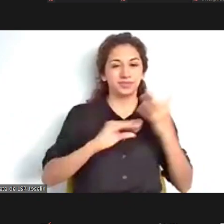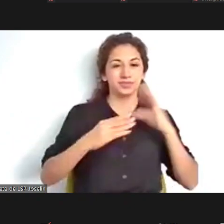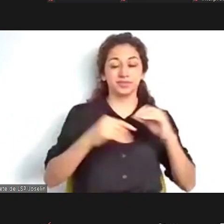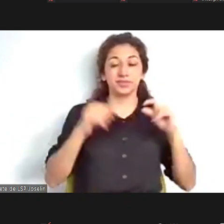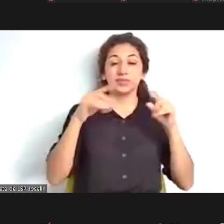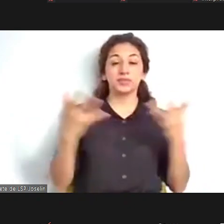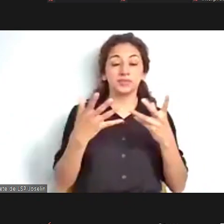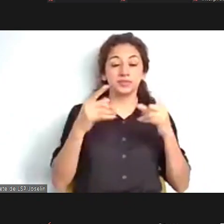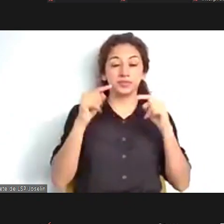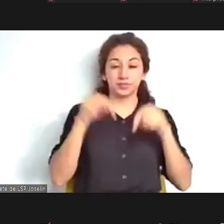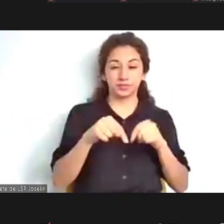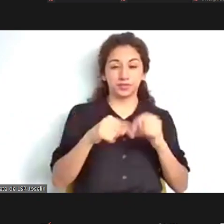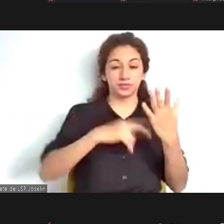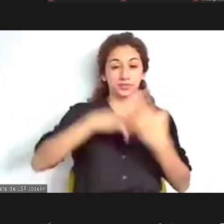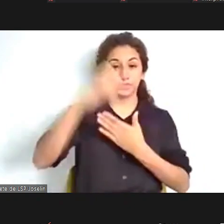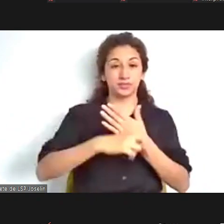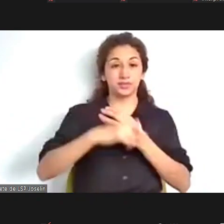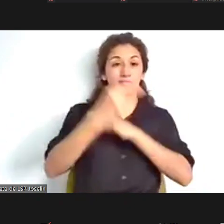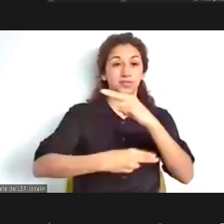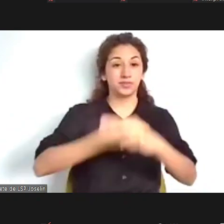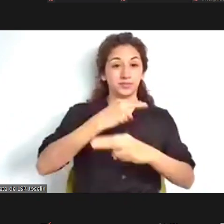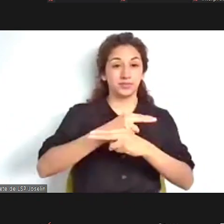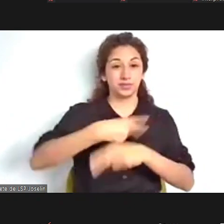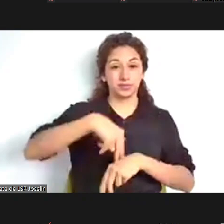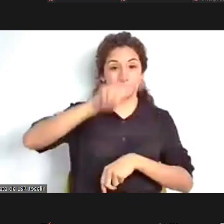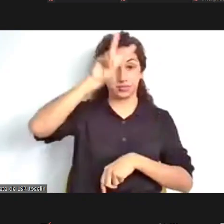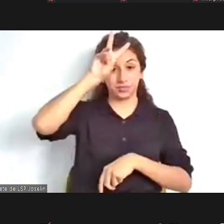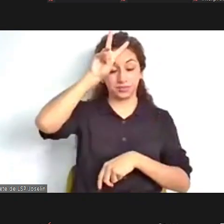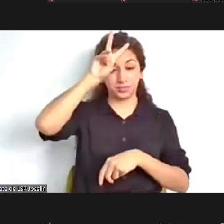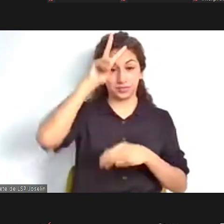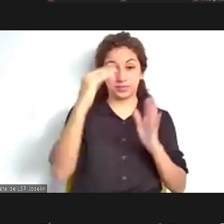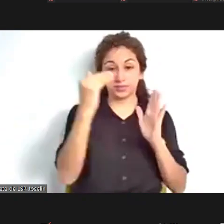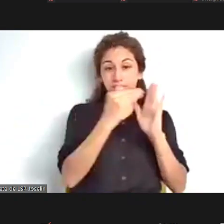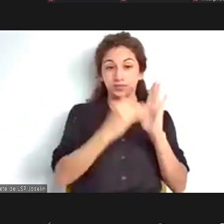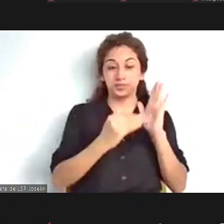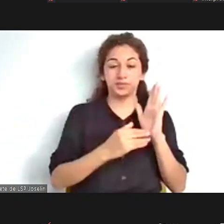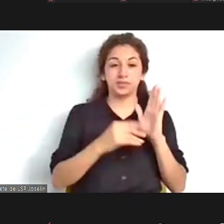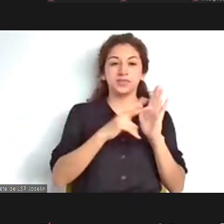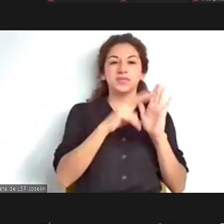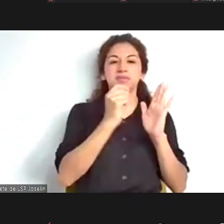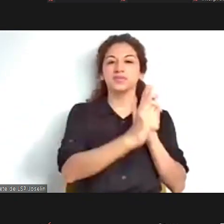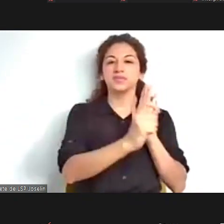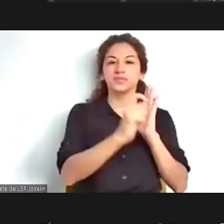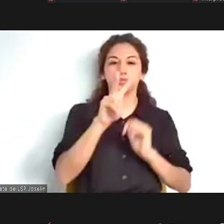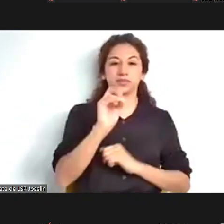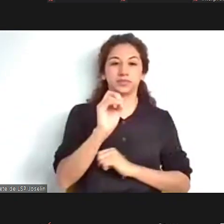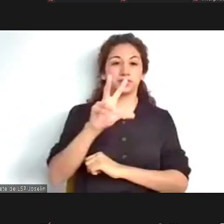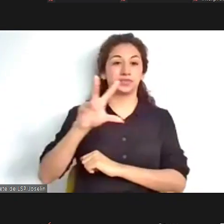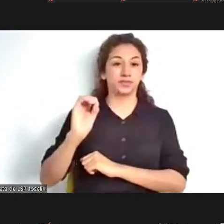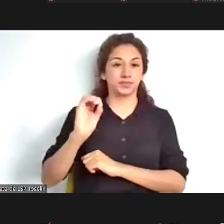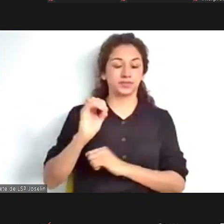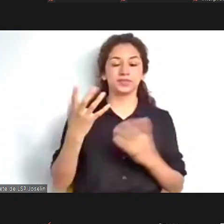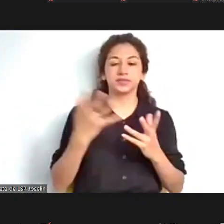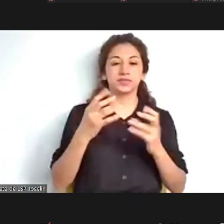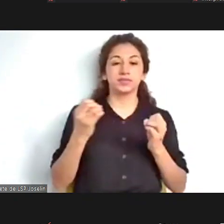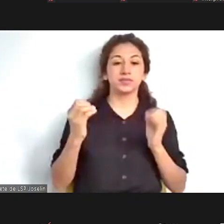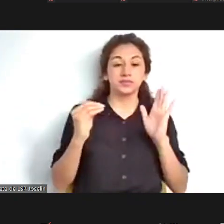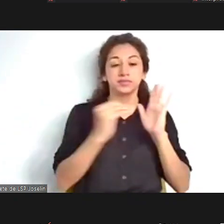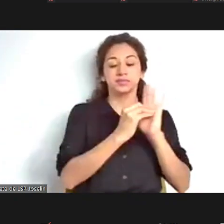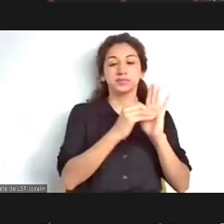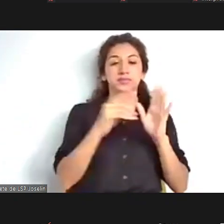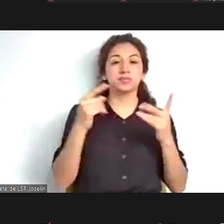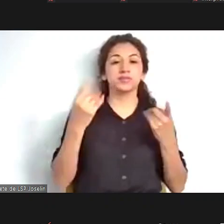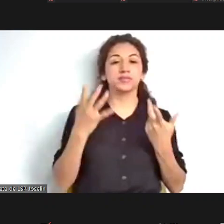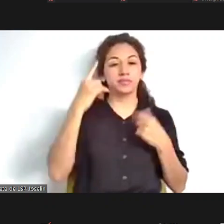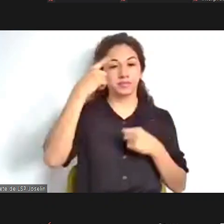located to the right side of the history the national plan of peru in line and principles with the agenda 2030